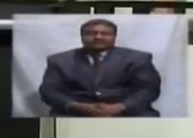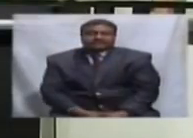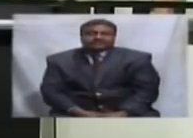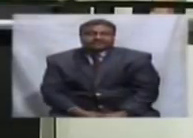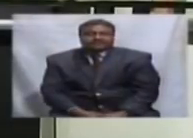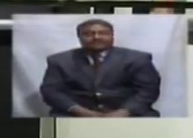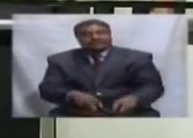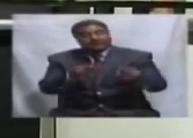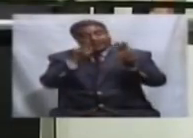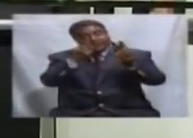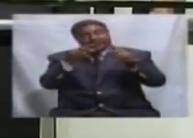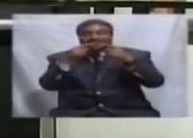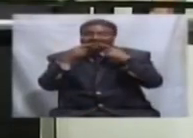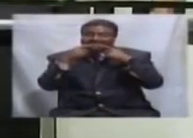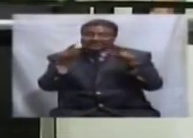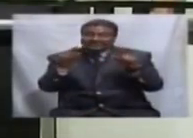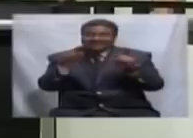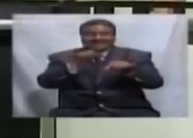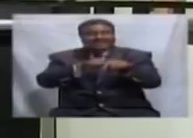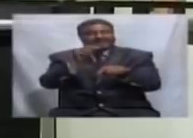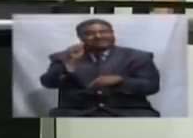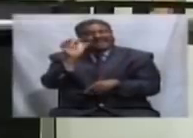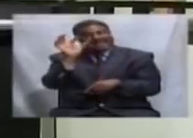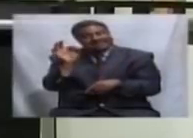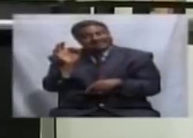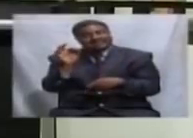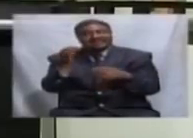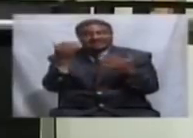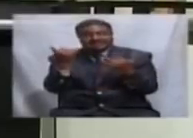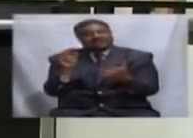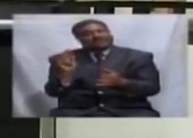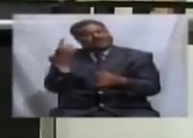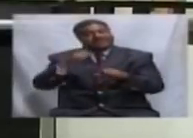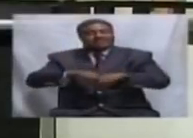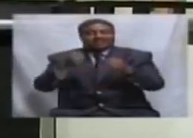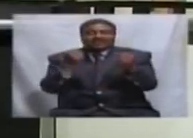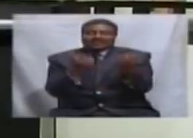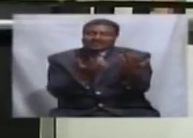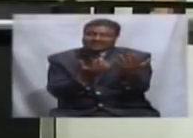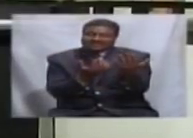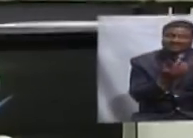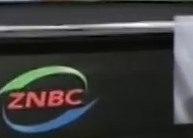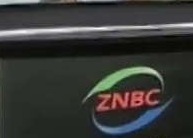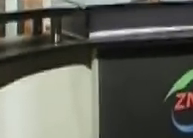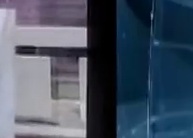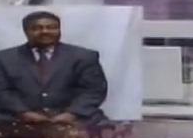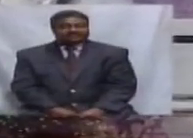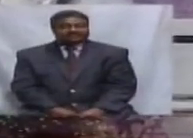You're watching the main news on ZNBC TV at 19 hours. Time now for our first commercial break. Keep watching. We're back in a